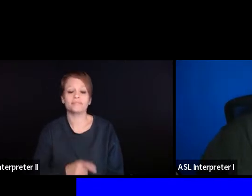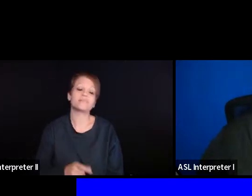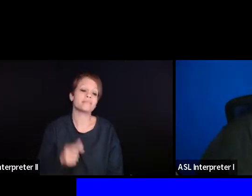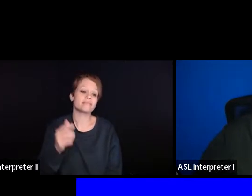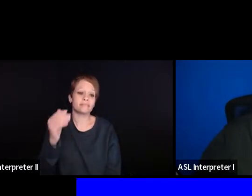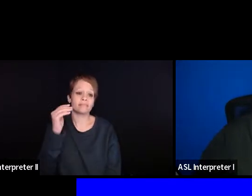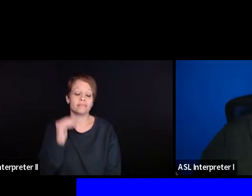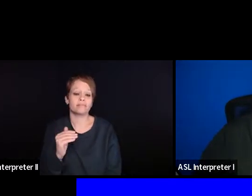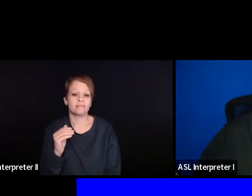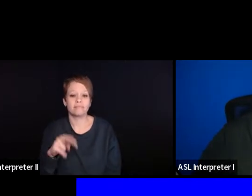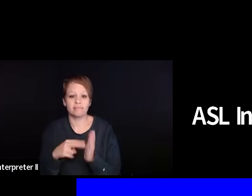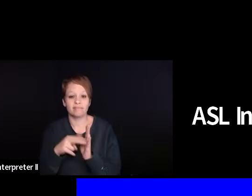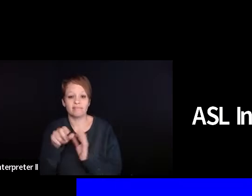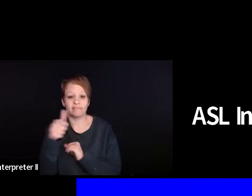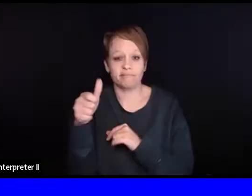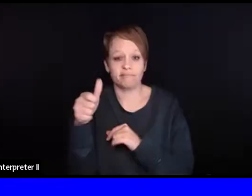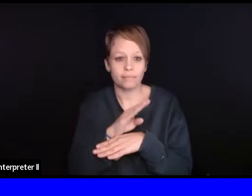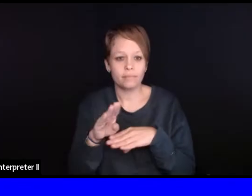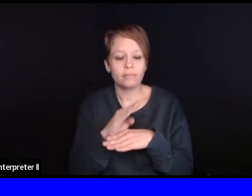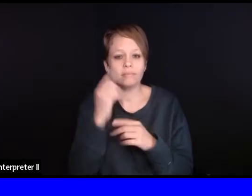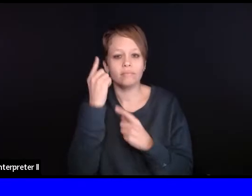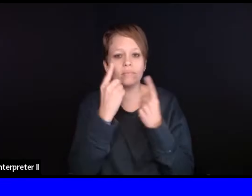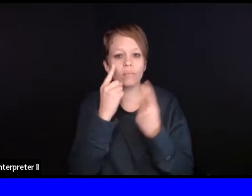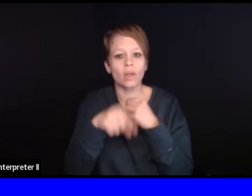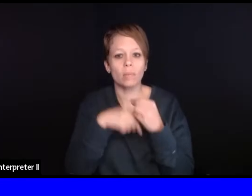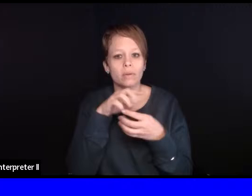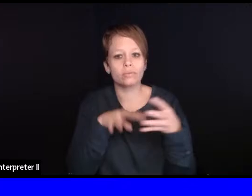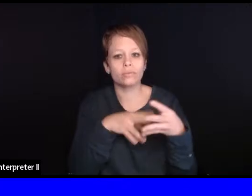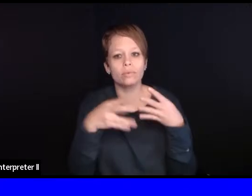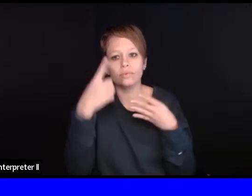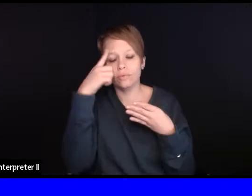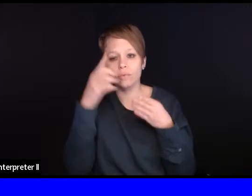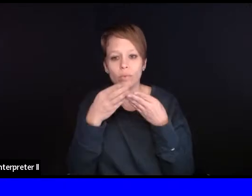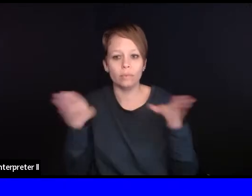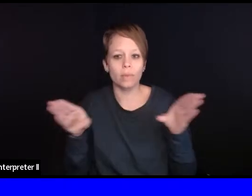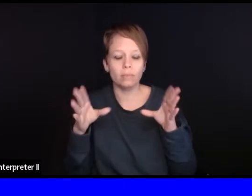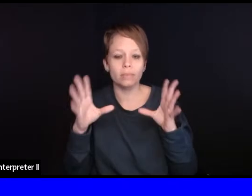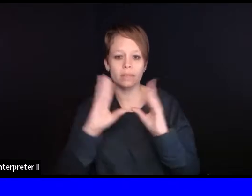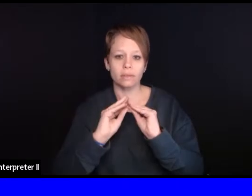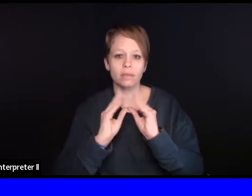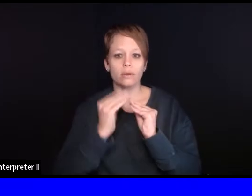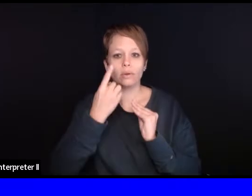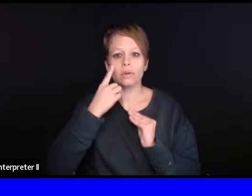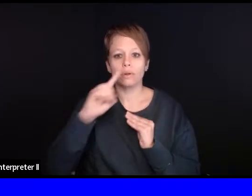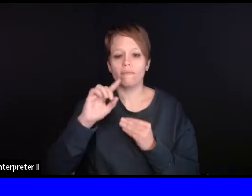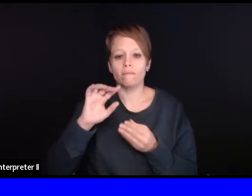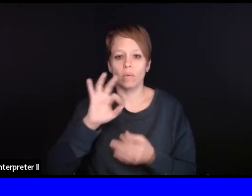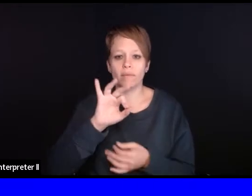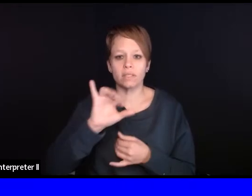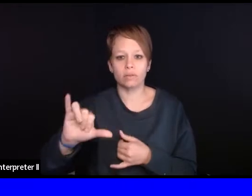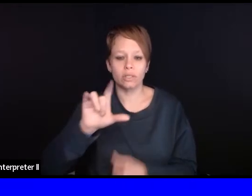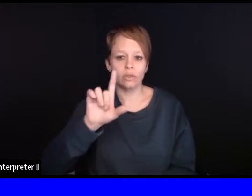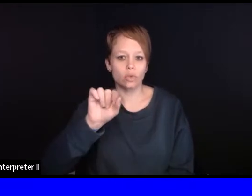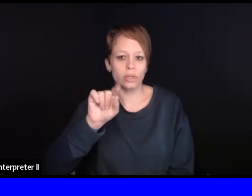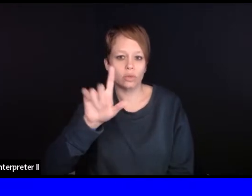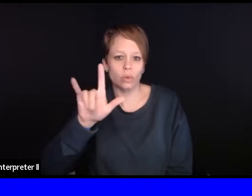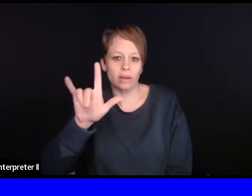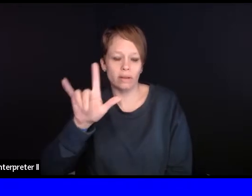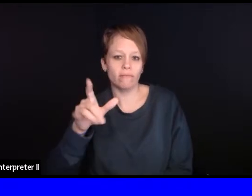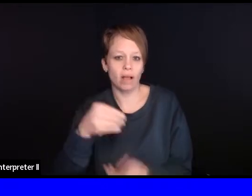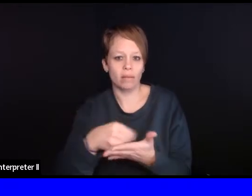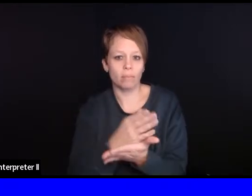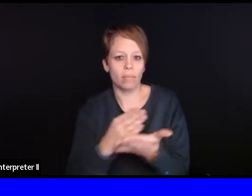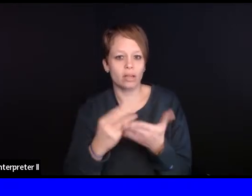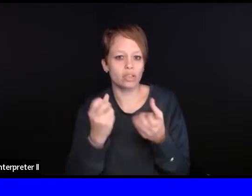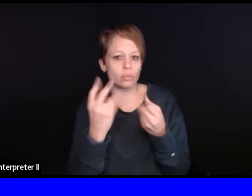is other business, is consideration of the schedule for the public hearings for the fiscal year 2025 budget and multi-year financial plan.